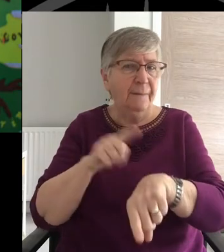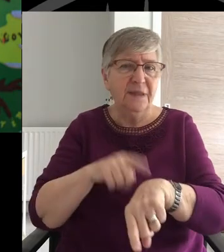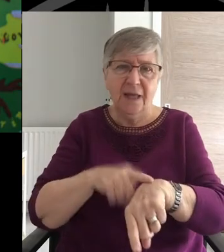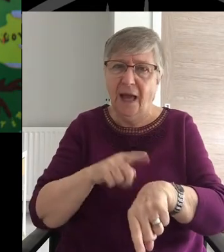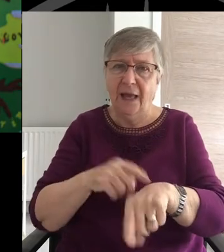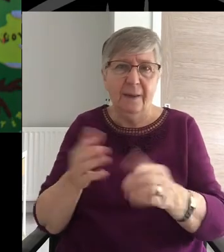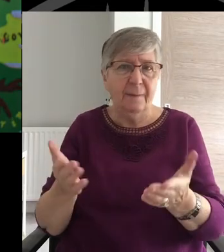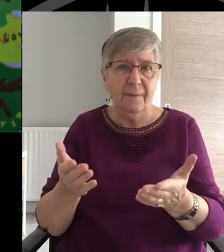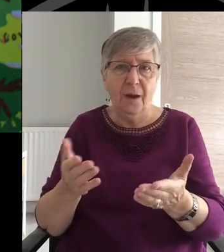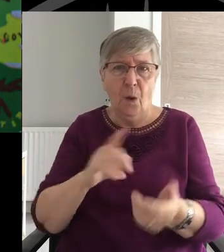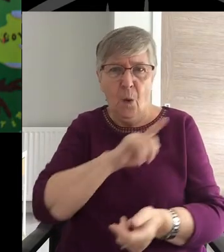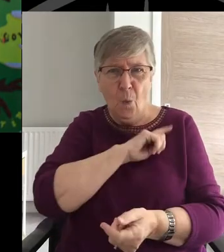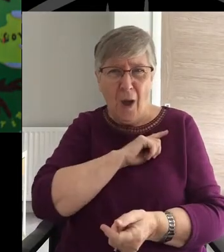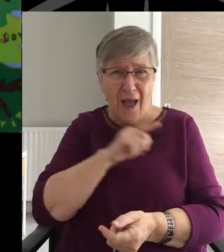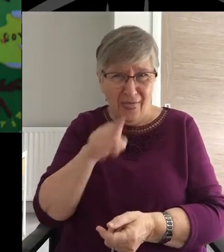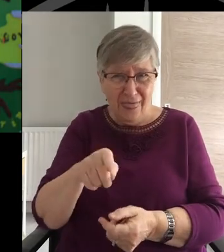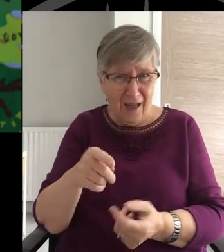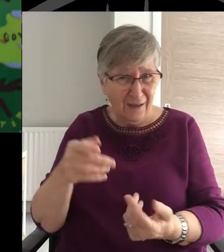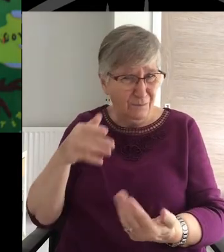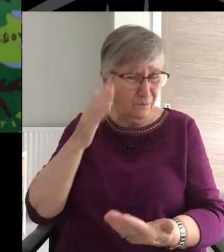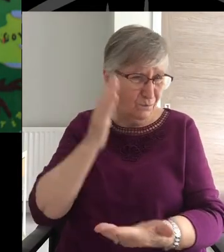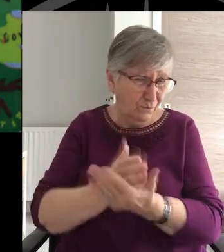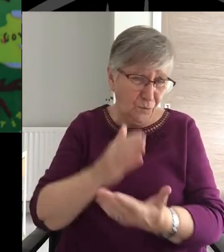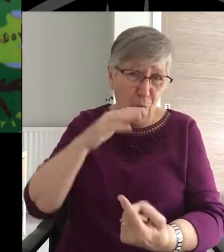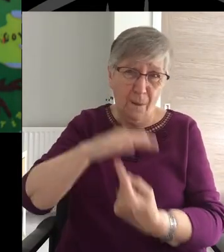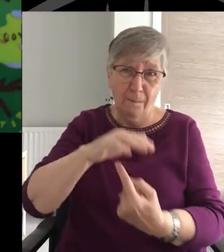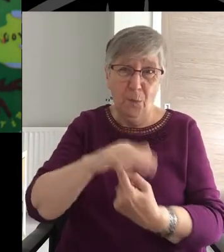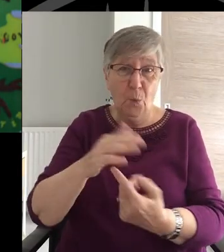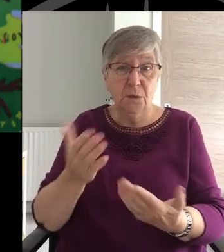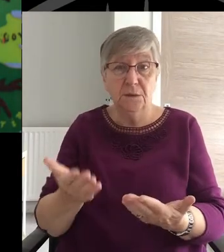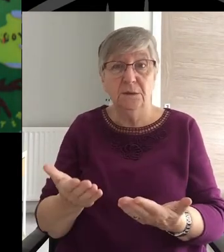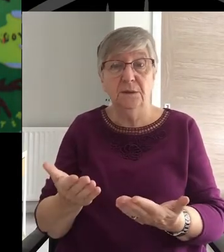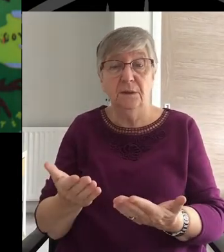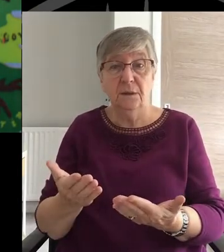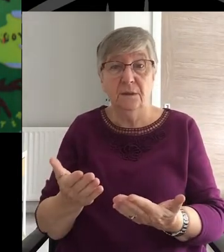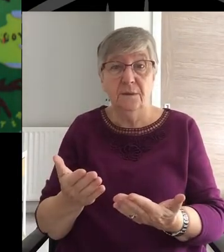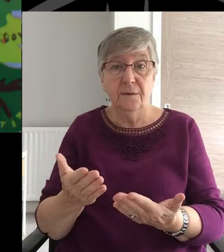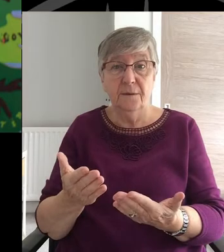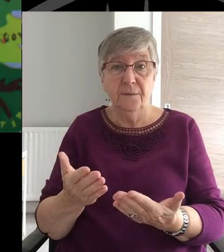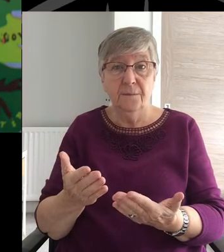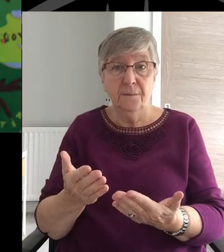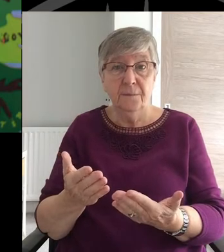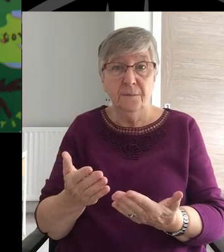before? Why is that so key? Why is that so important?